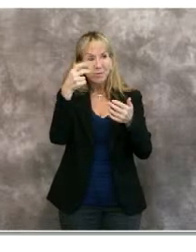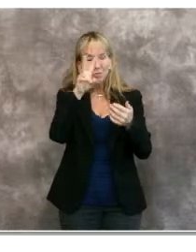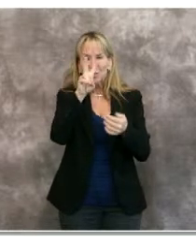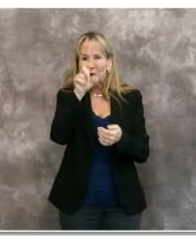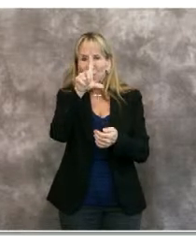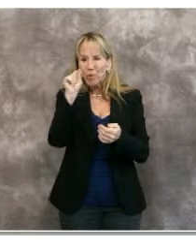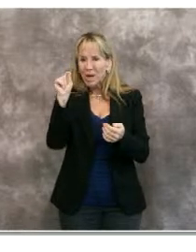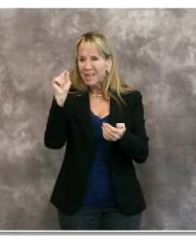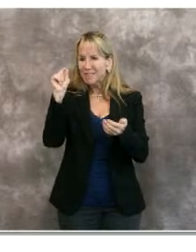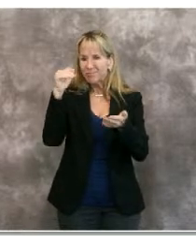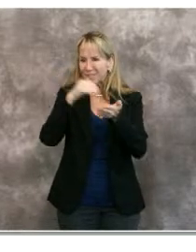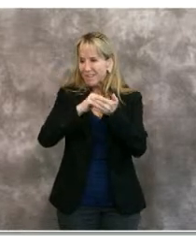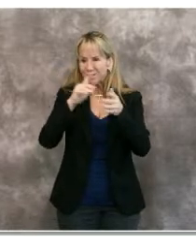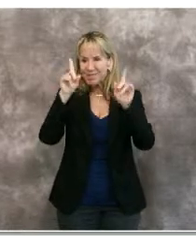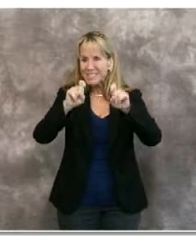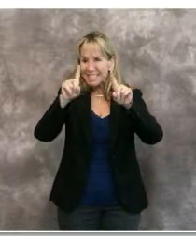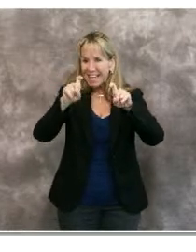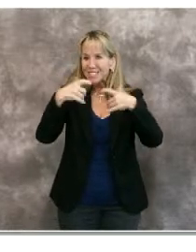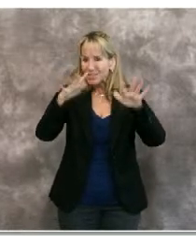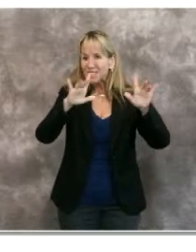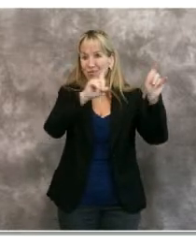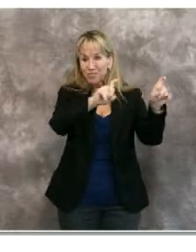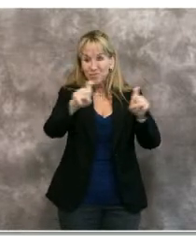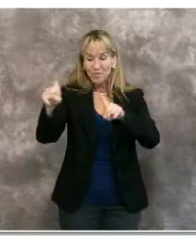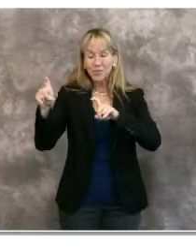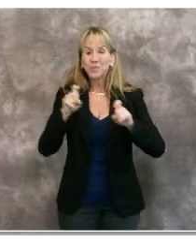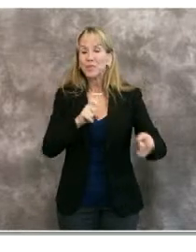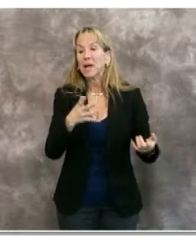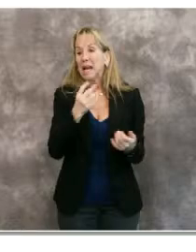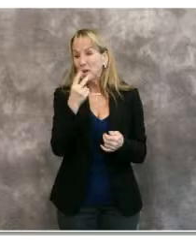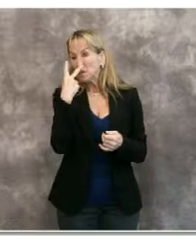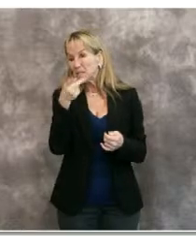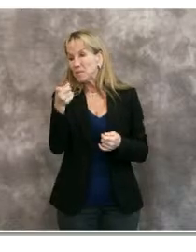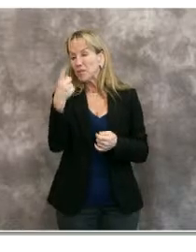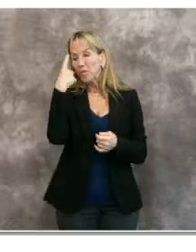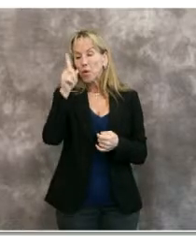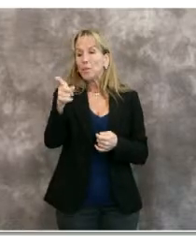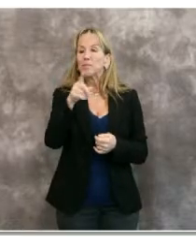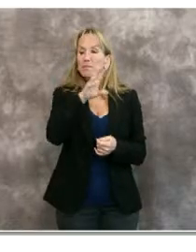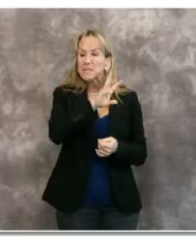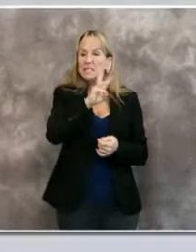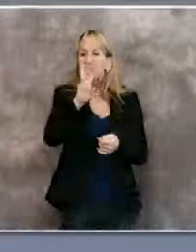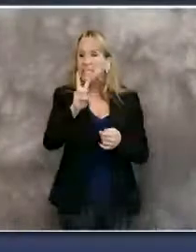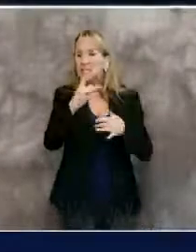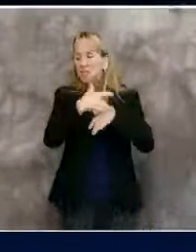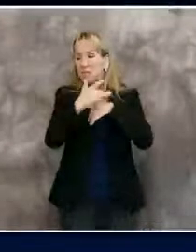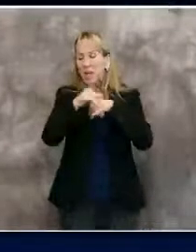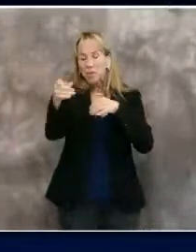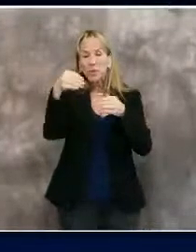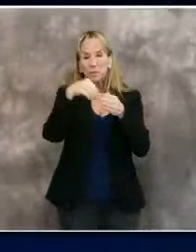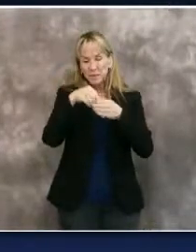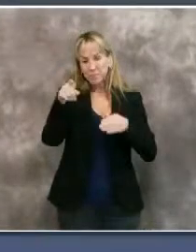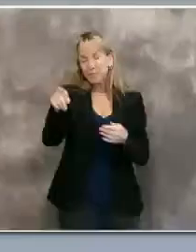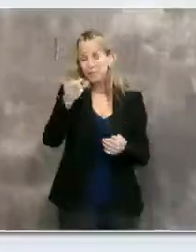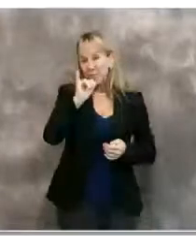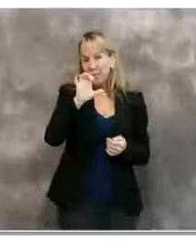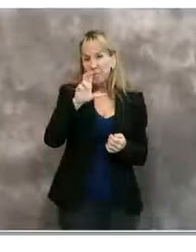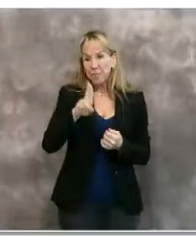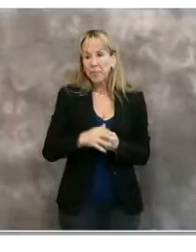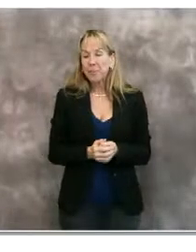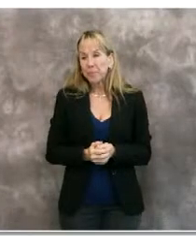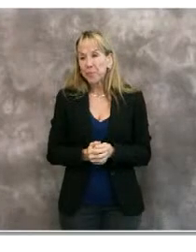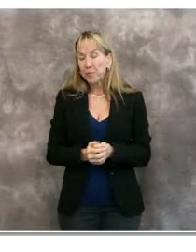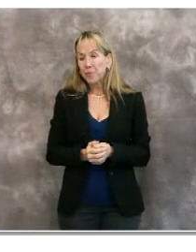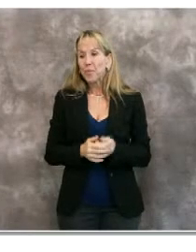performed, and then our treatment rooms available for folks who can't isolate, you see there. Going to the next chart, you will see today we